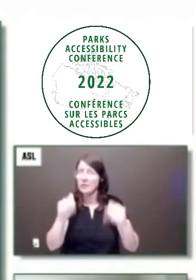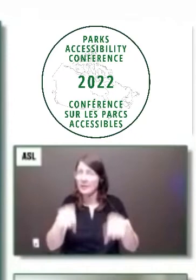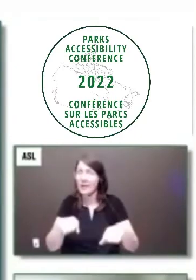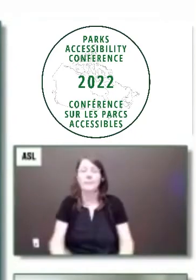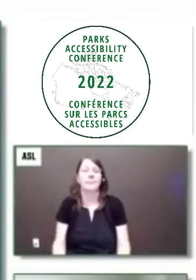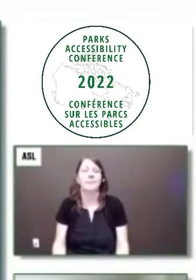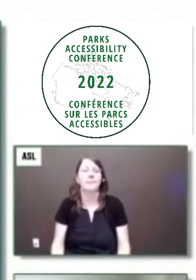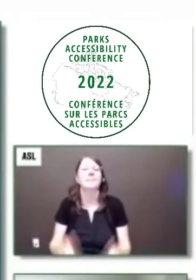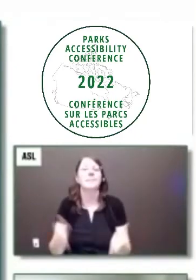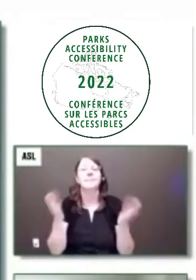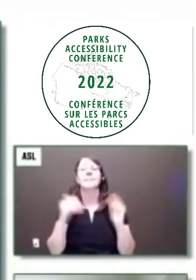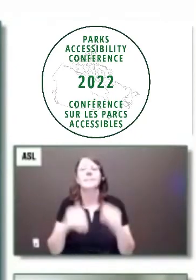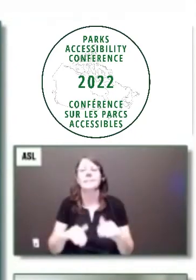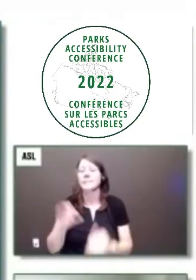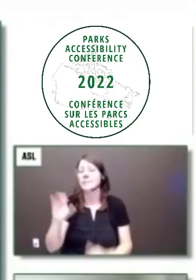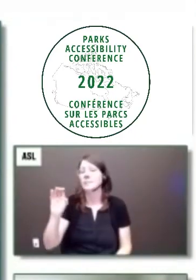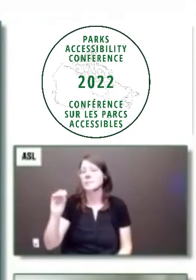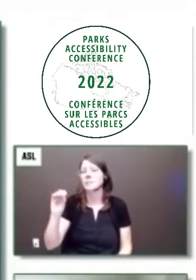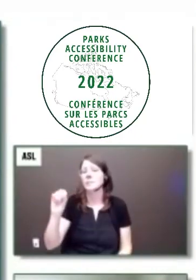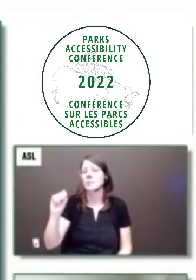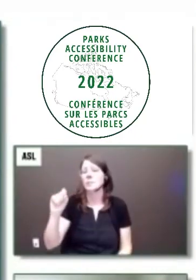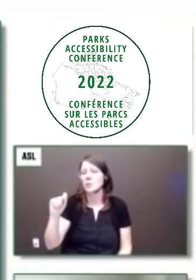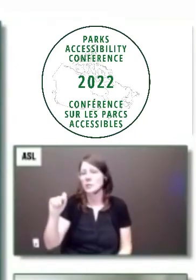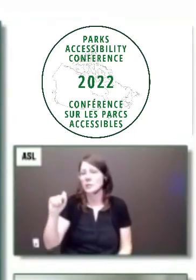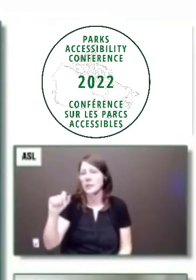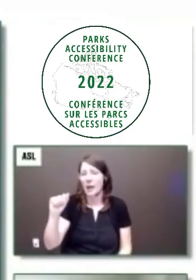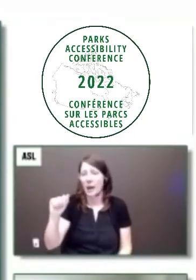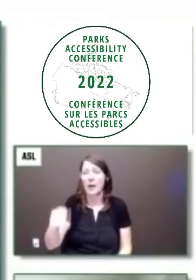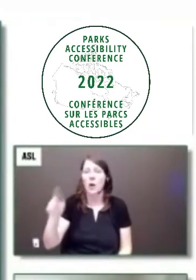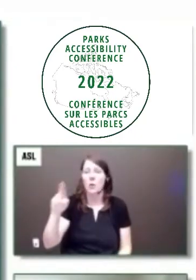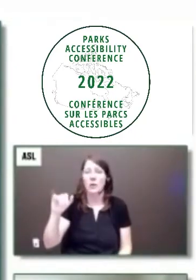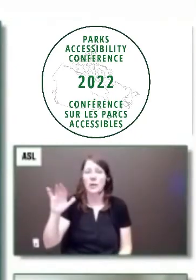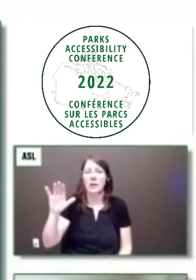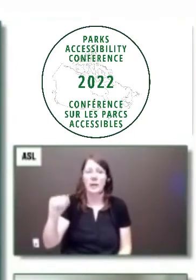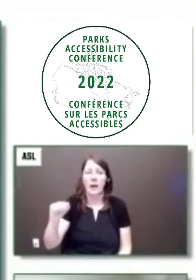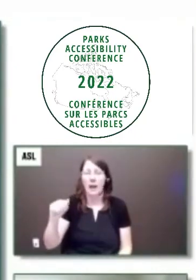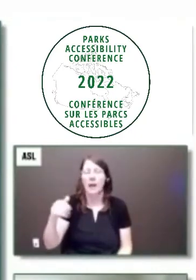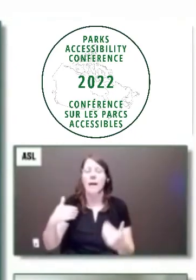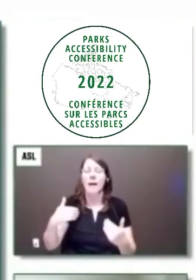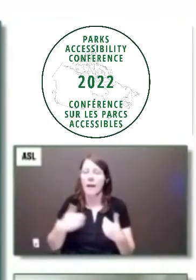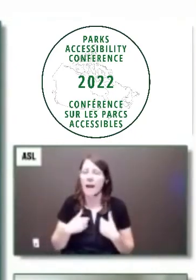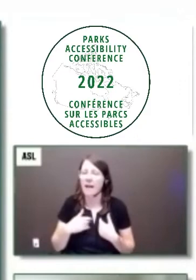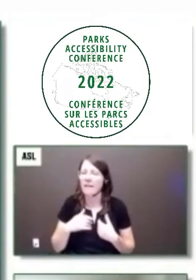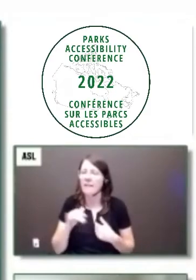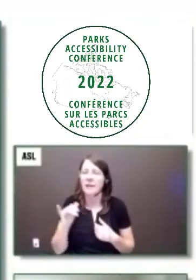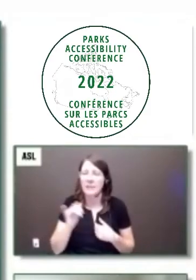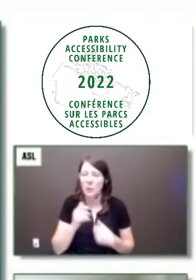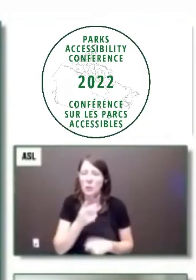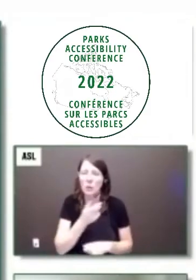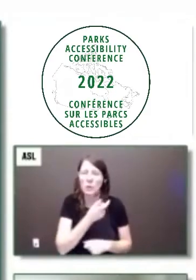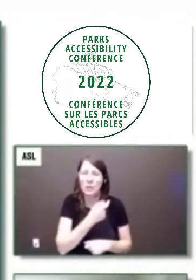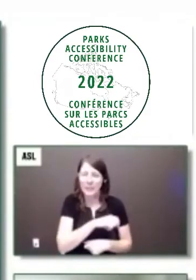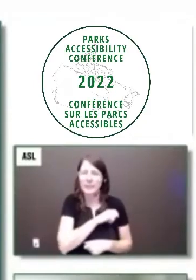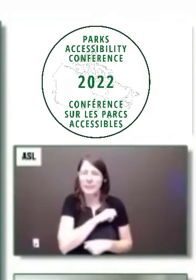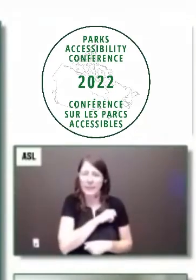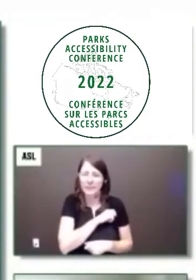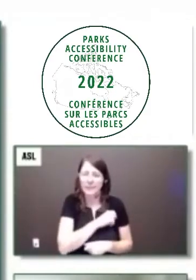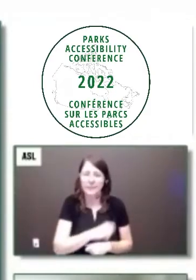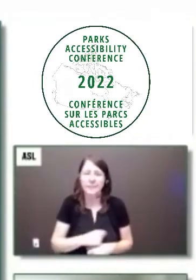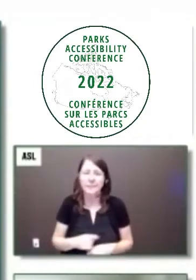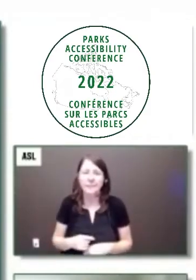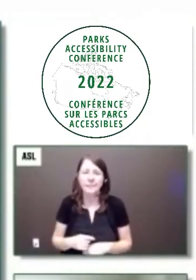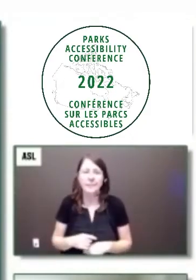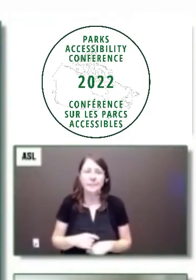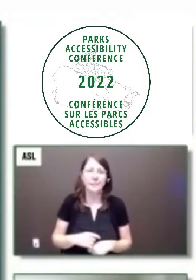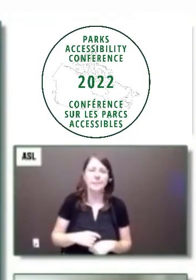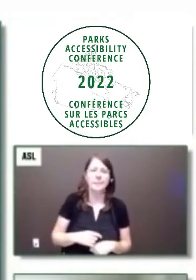Costa Rica also has cambiadores inclusivos. The Red Costarricense de Turismo Accesible, which translates to the Net